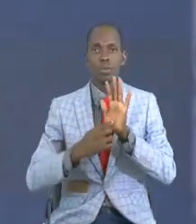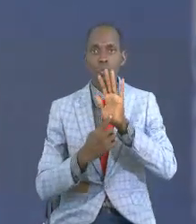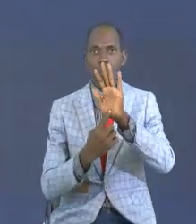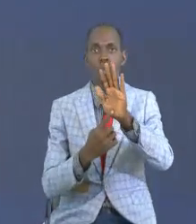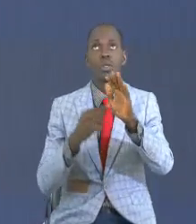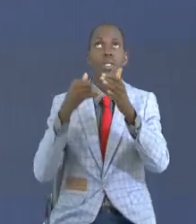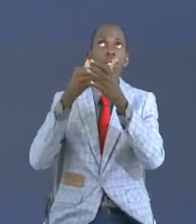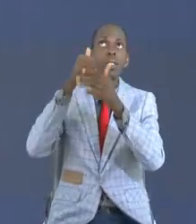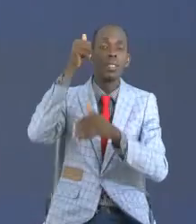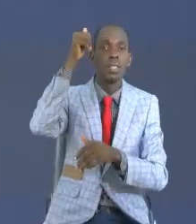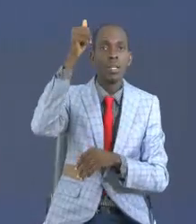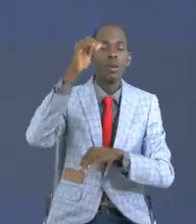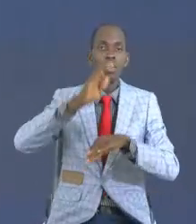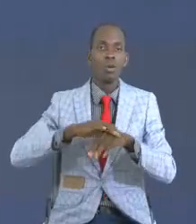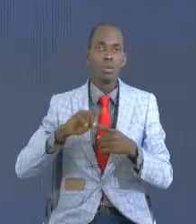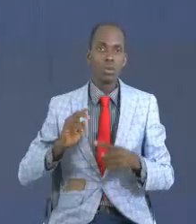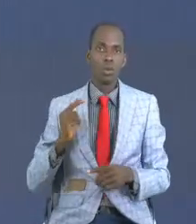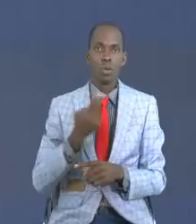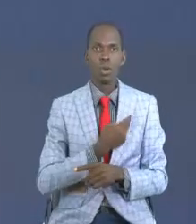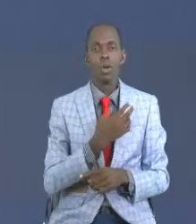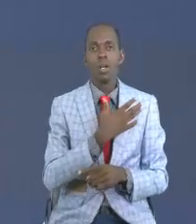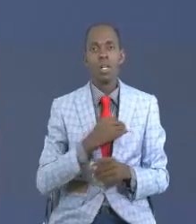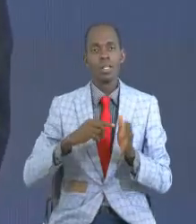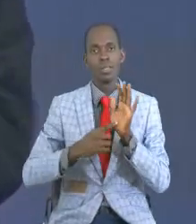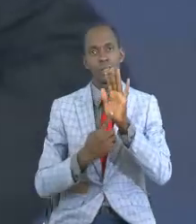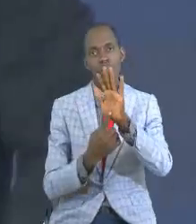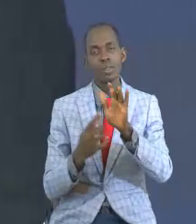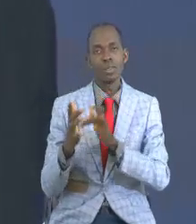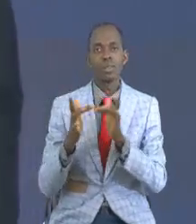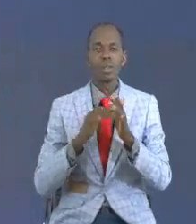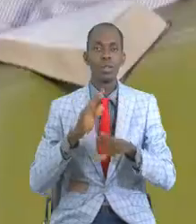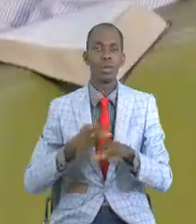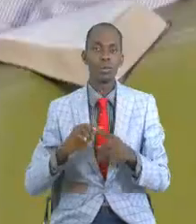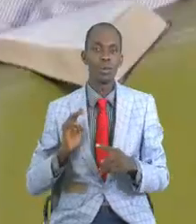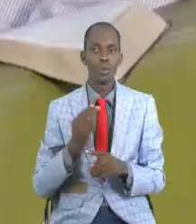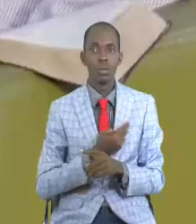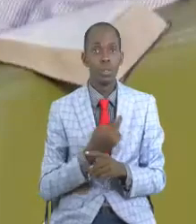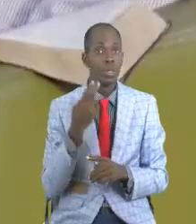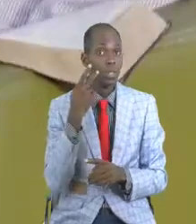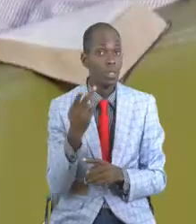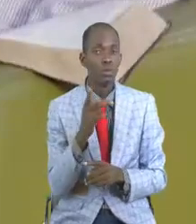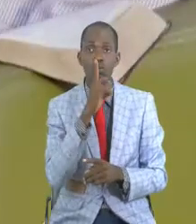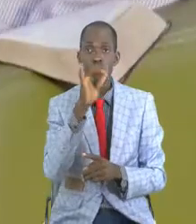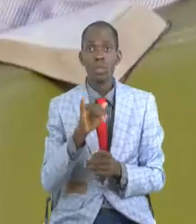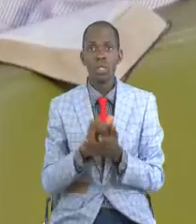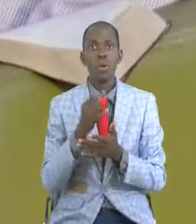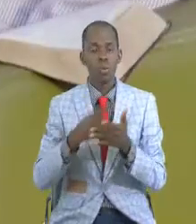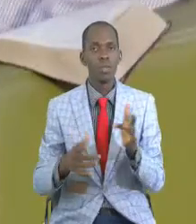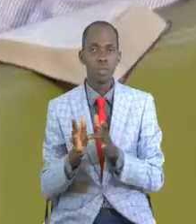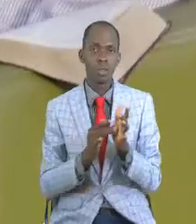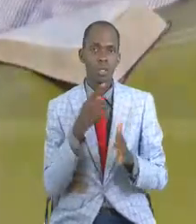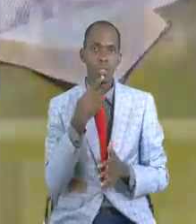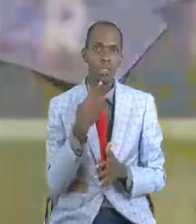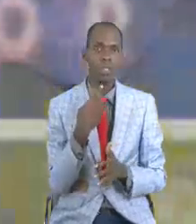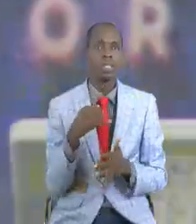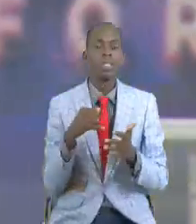himself unto us and reveal Jesus unto us. Actually, that's what Jesus said. He said, it is expedient